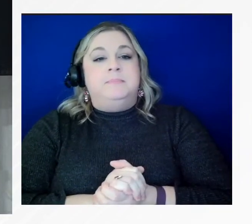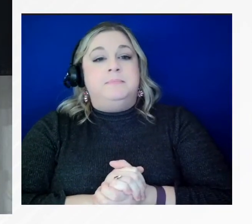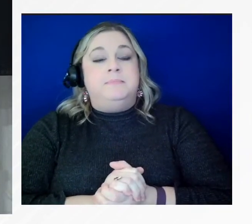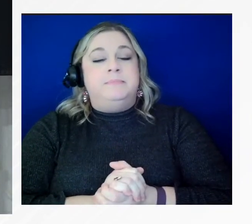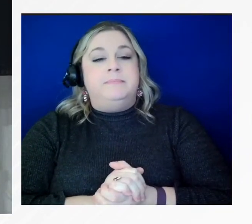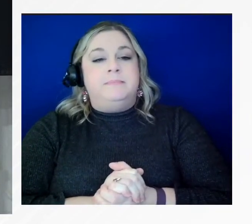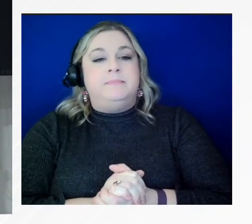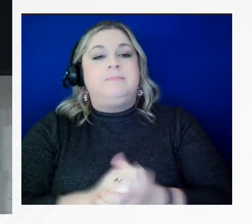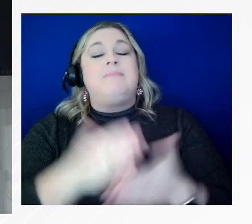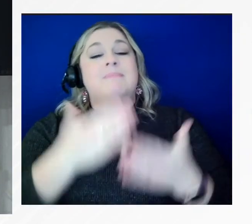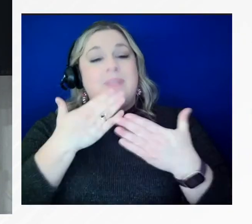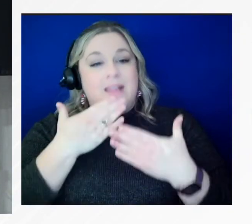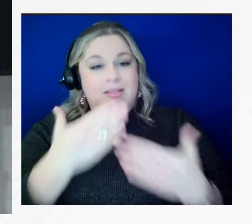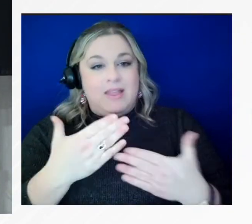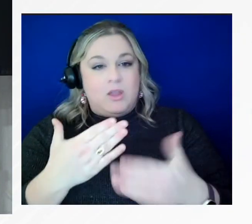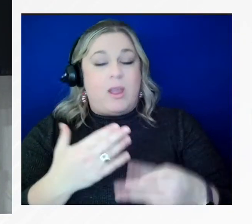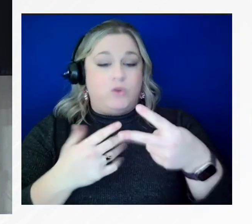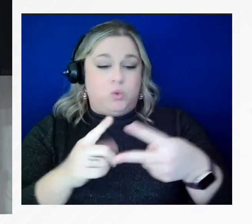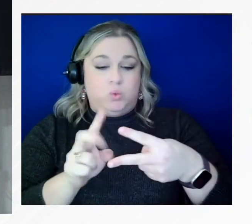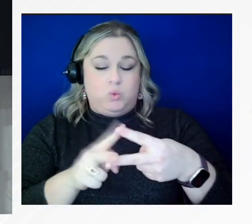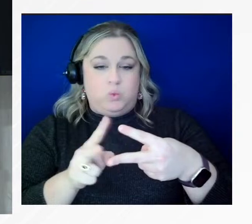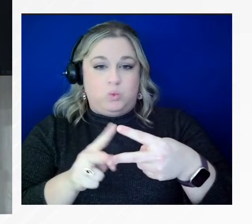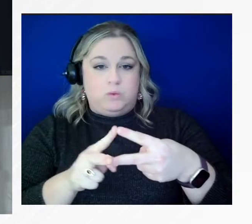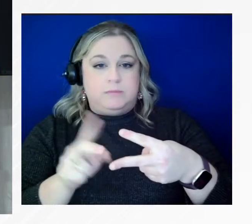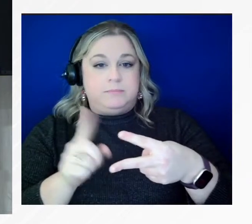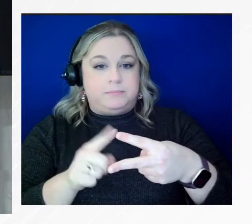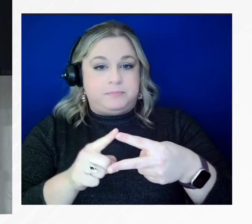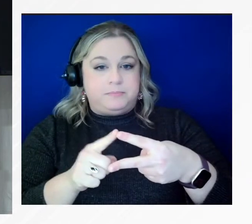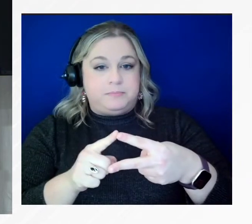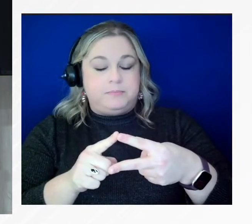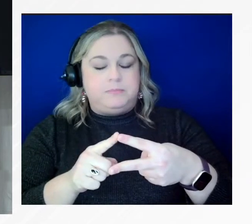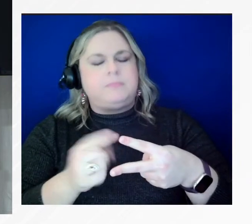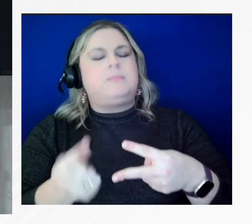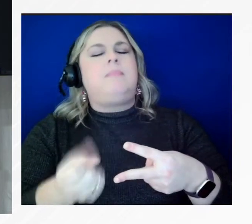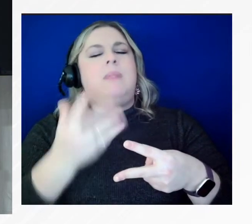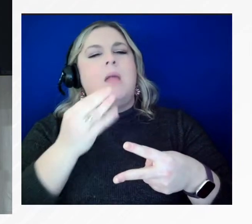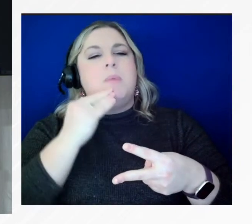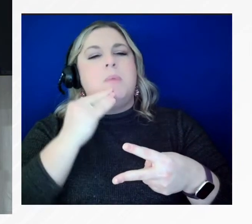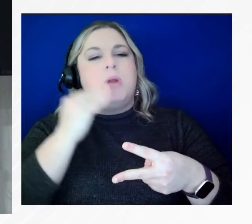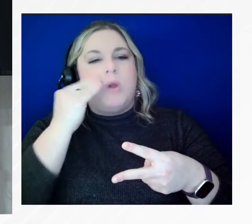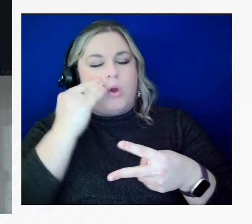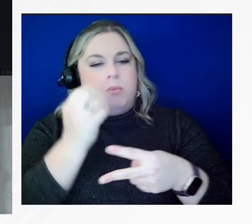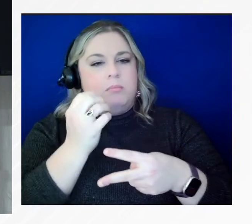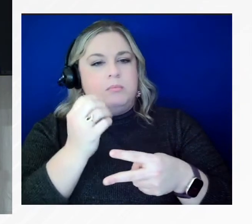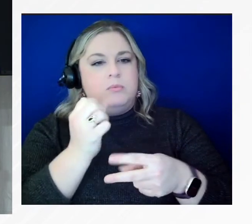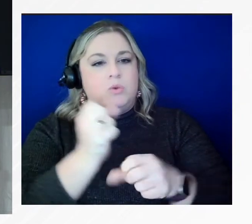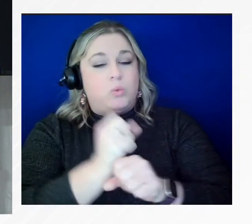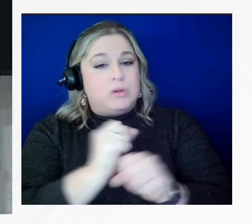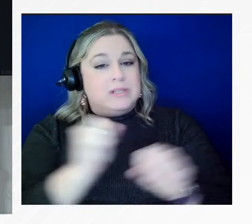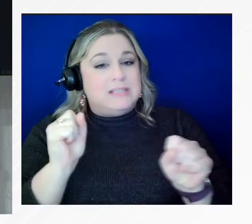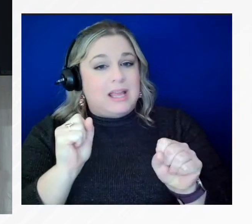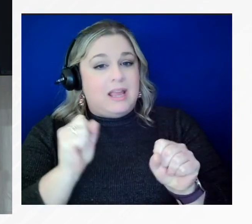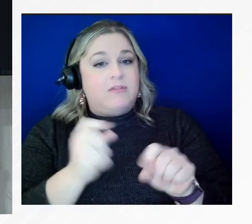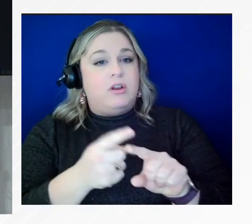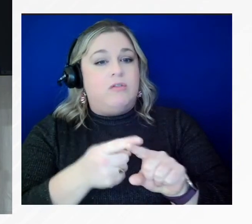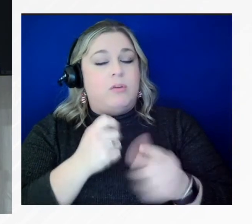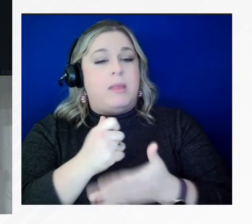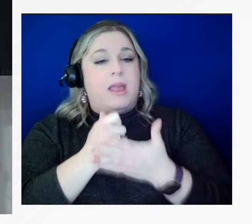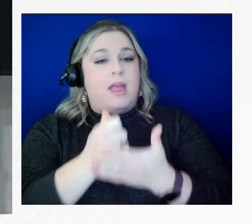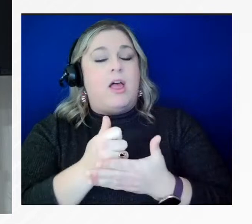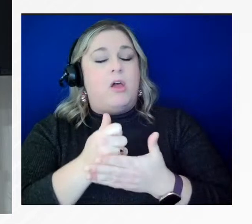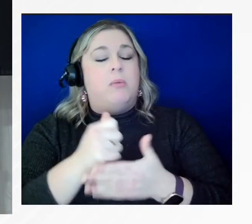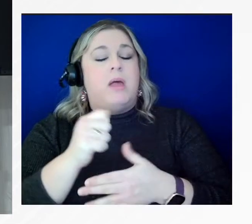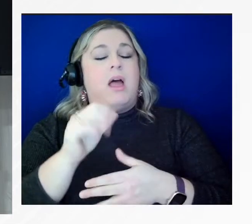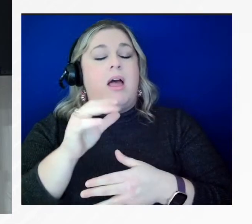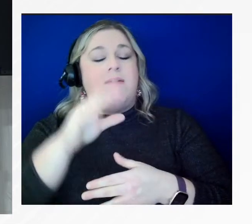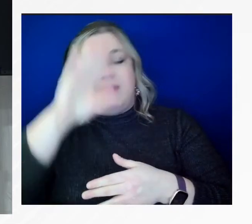Well, thank you. I have 2 questions here. One of them states, how many homes were saved with the help from the fire brigade, hand in hand with the fire